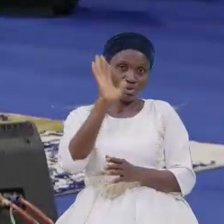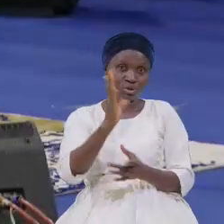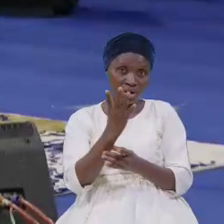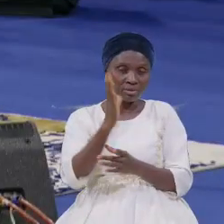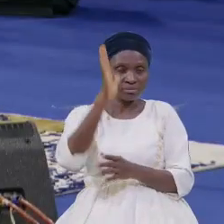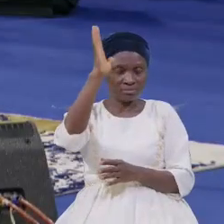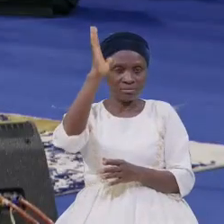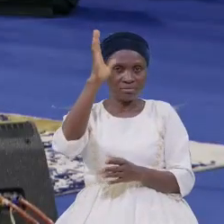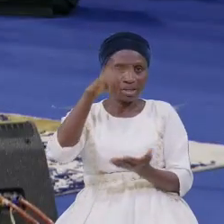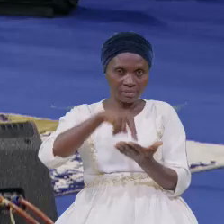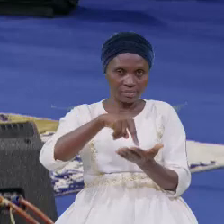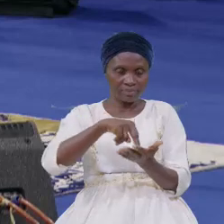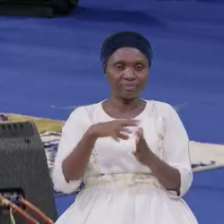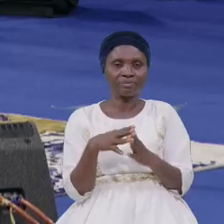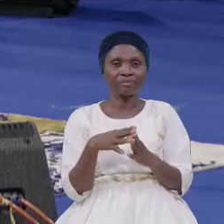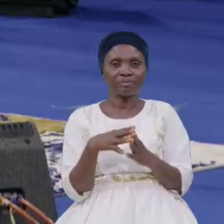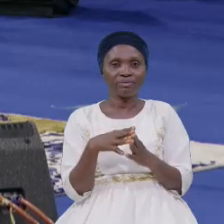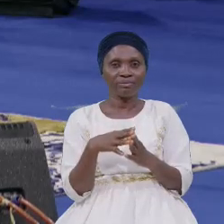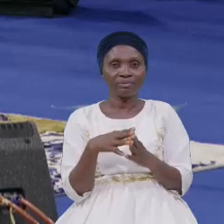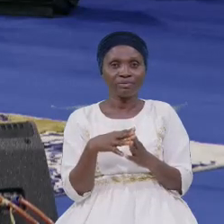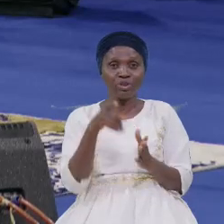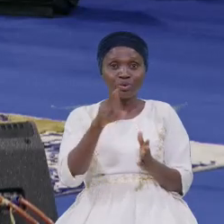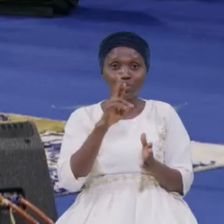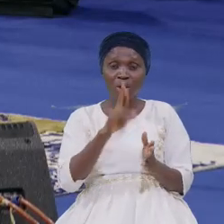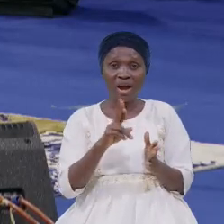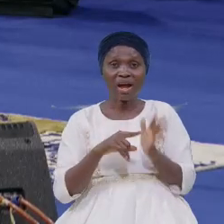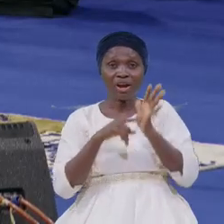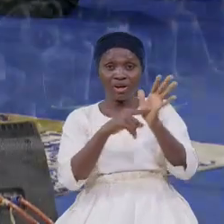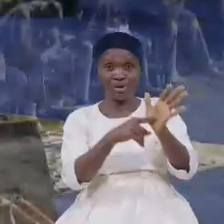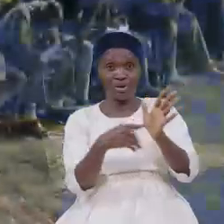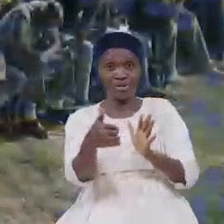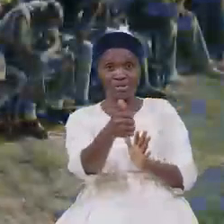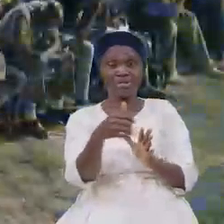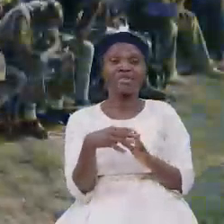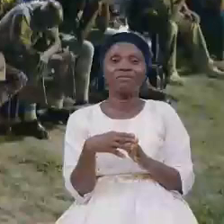up. You identify yourself. This is